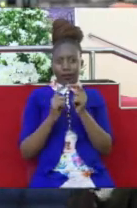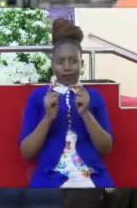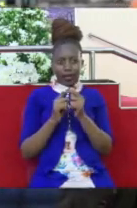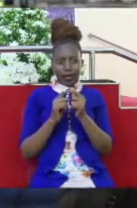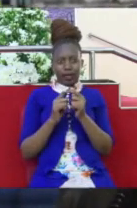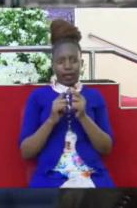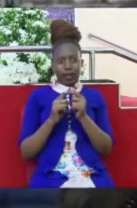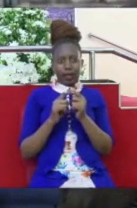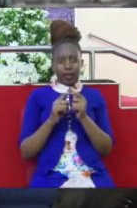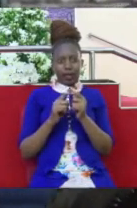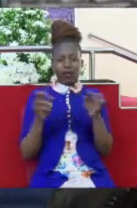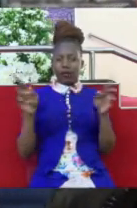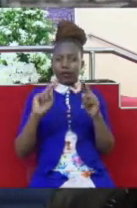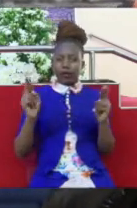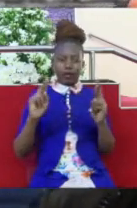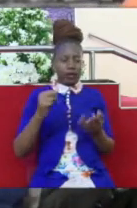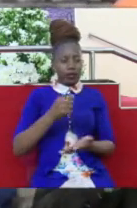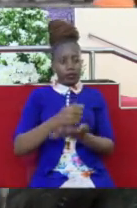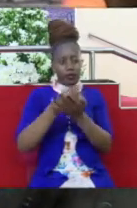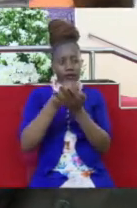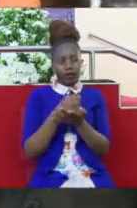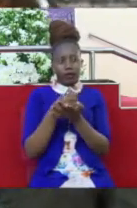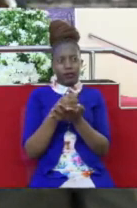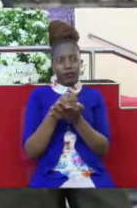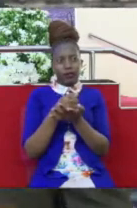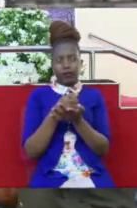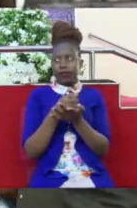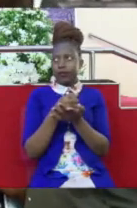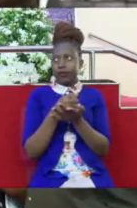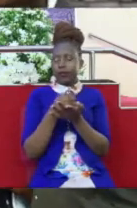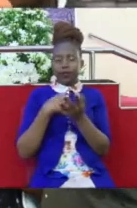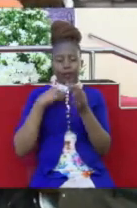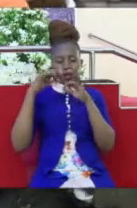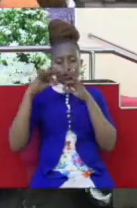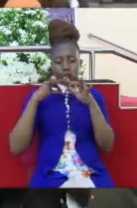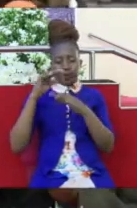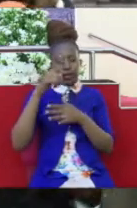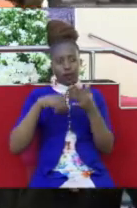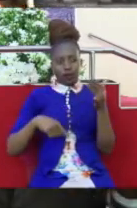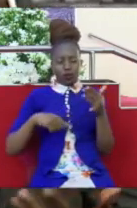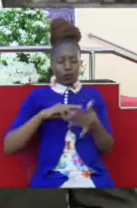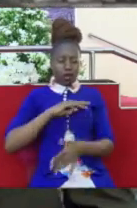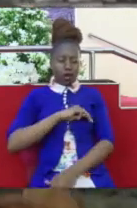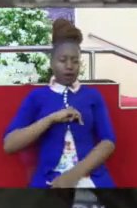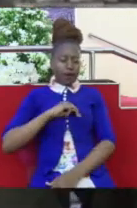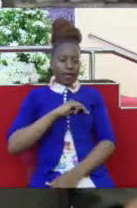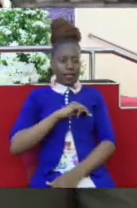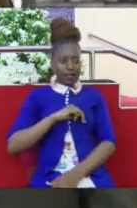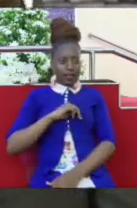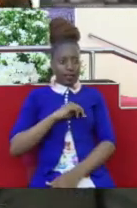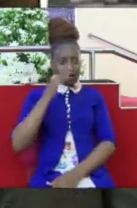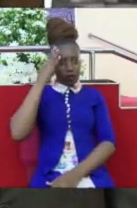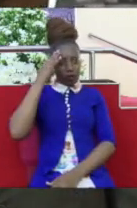Would you all agree? So what we're saying is, nilikuwa nasema hivi, empathy, kuhurumia mtu ama kwa kiatu